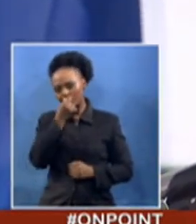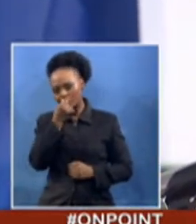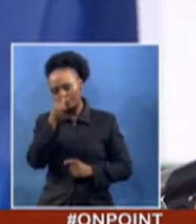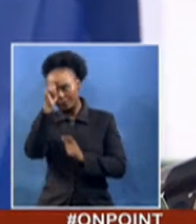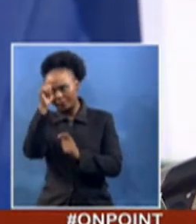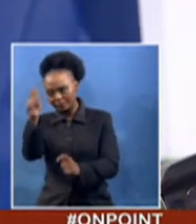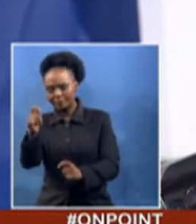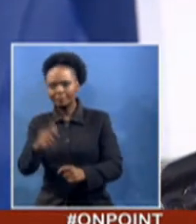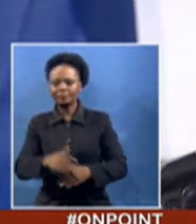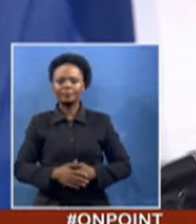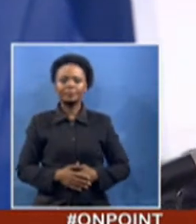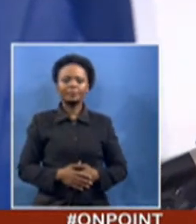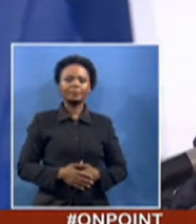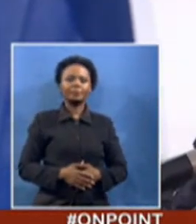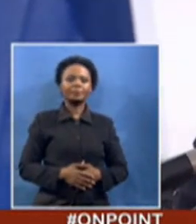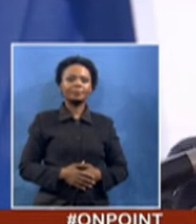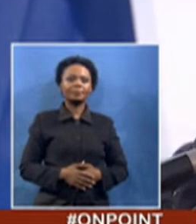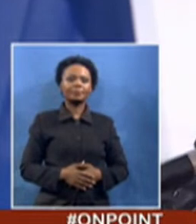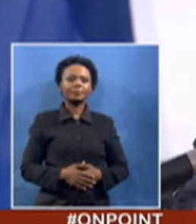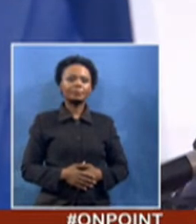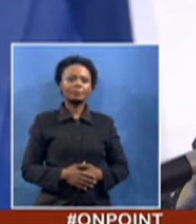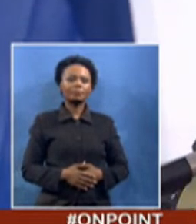and